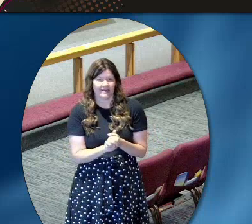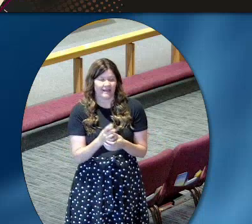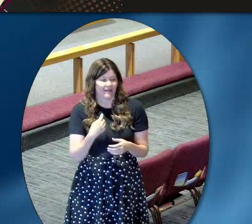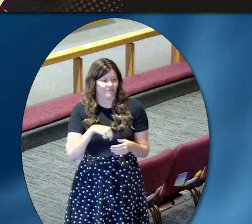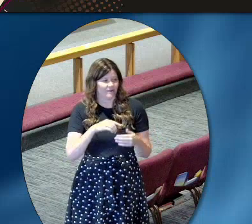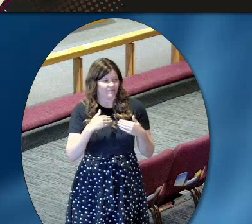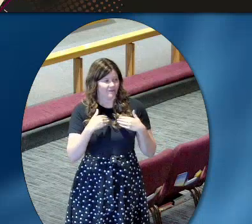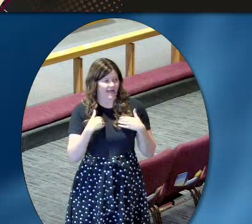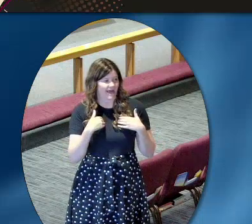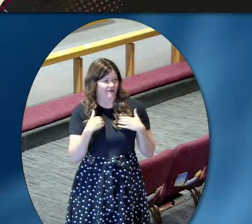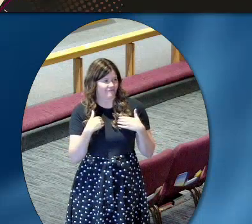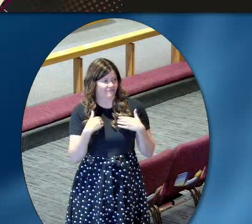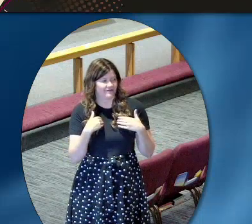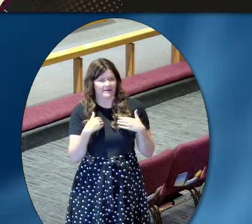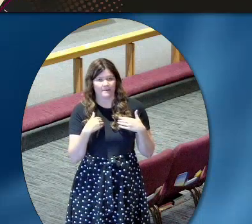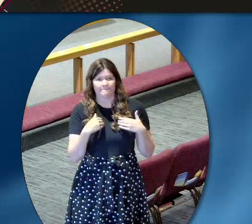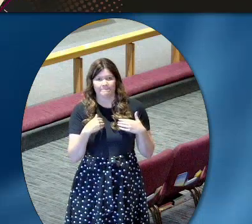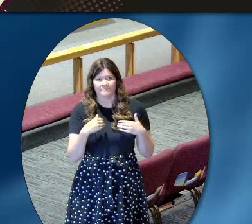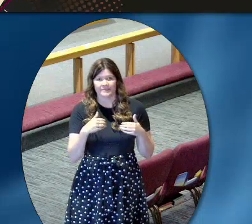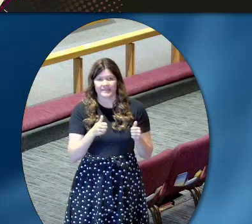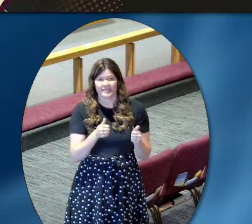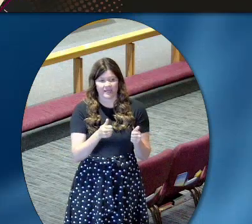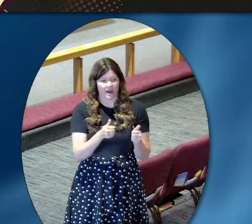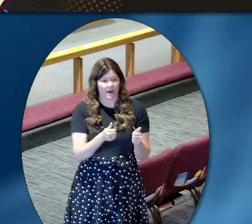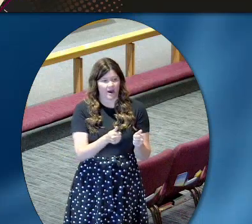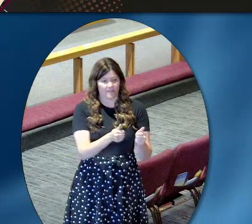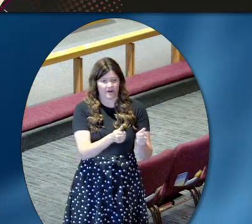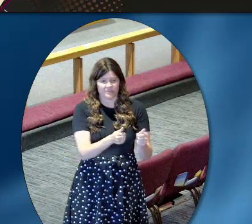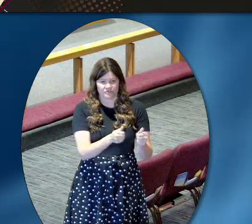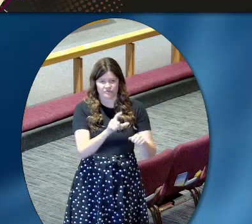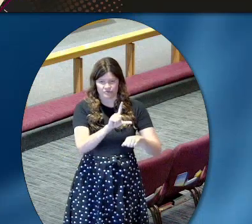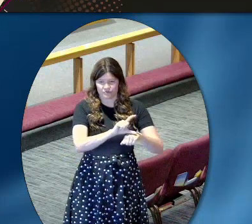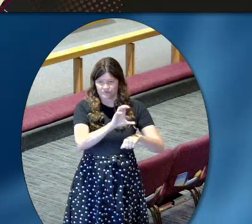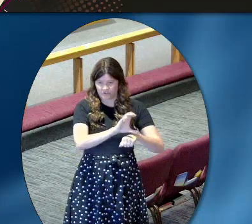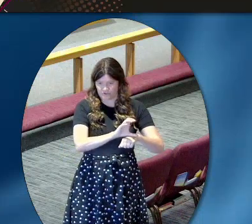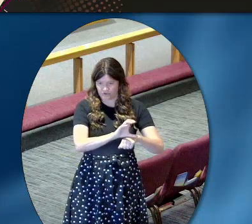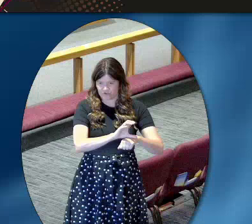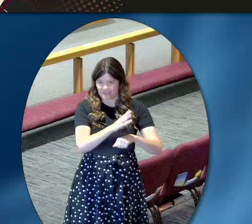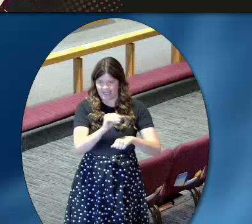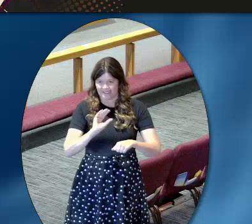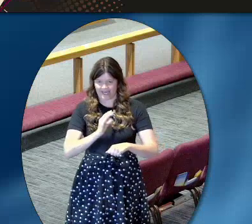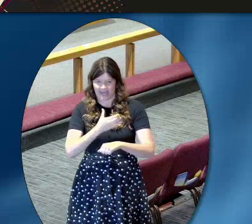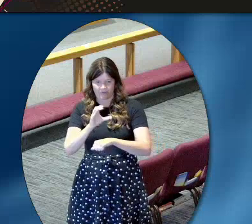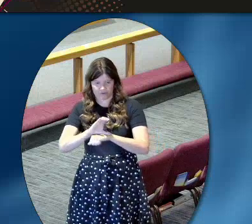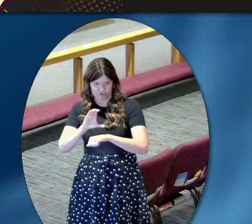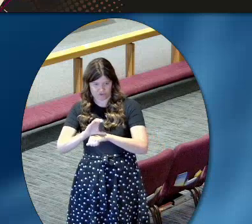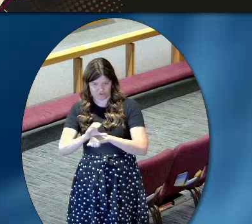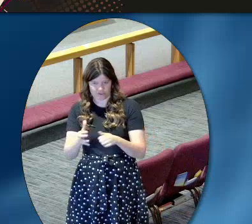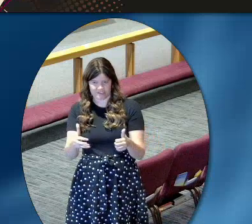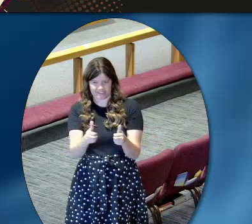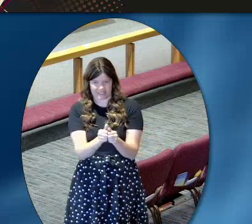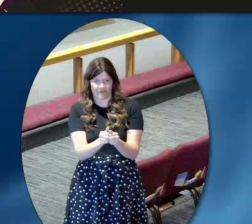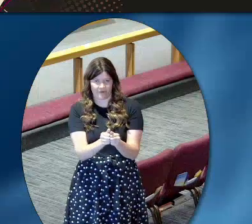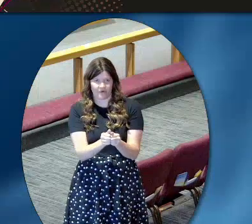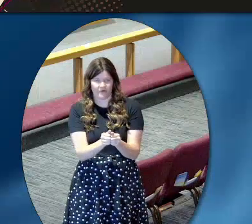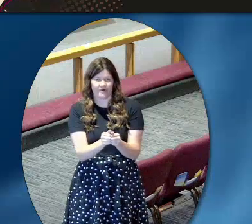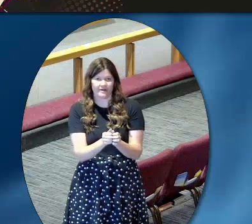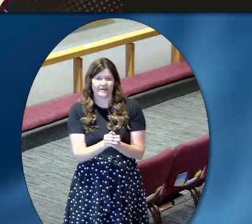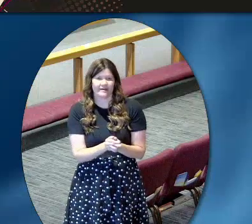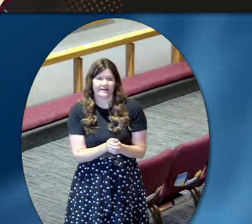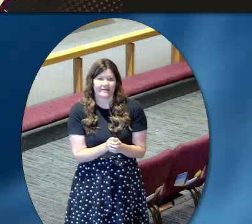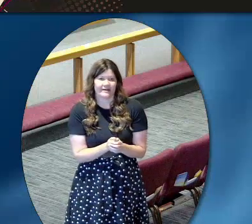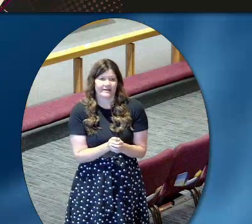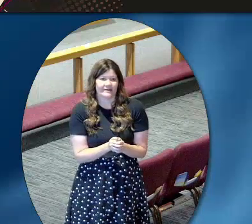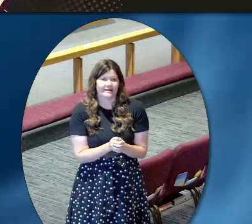kind of a joint event with Apostles Lutheran Church. And so youth, not many of you here this